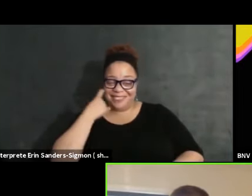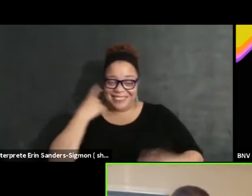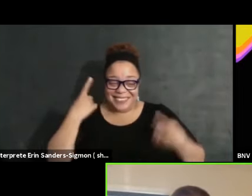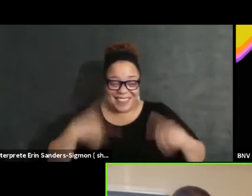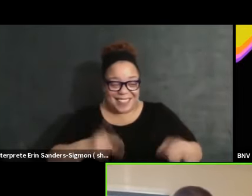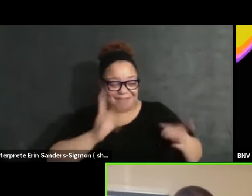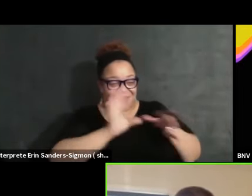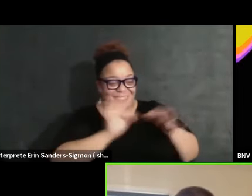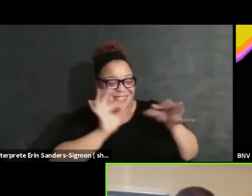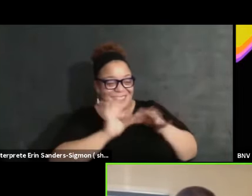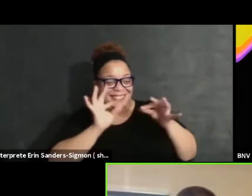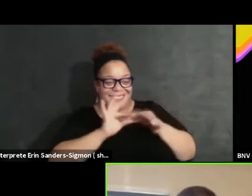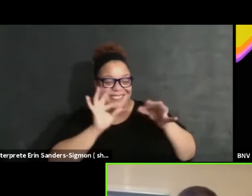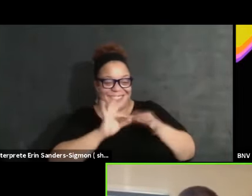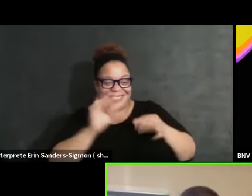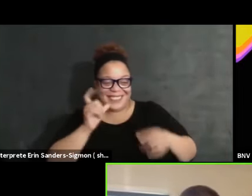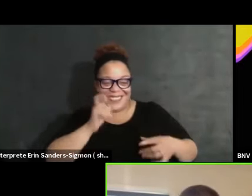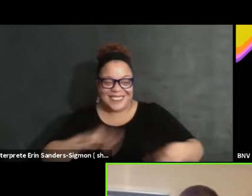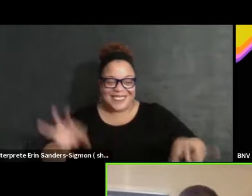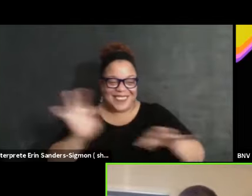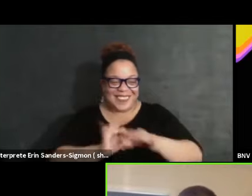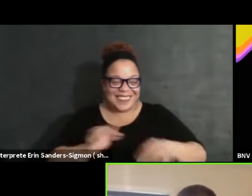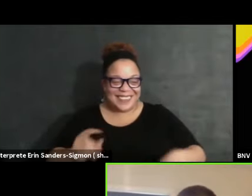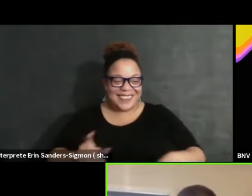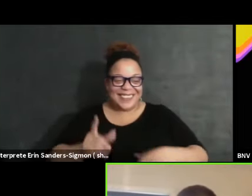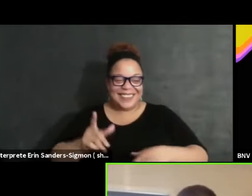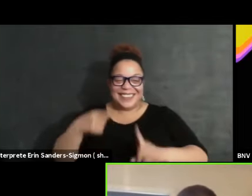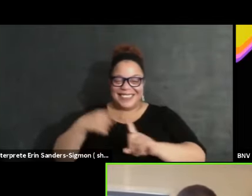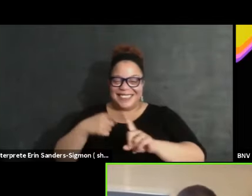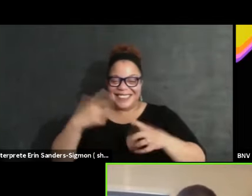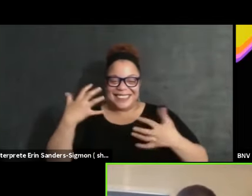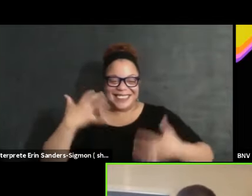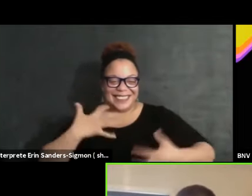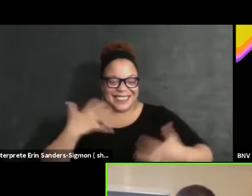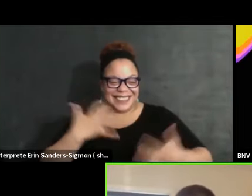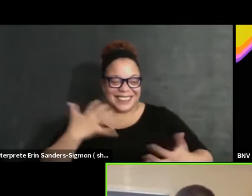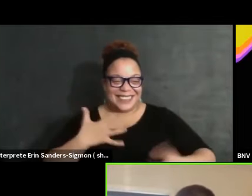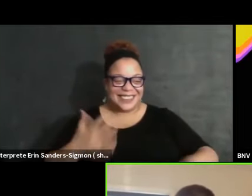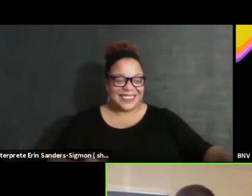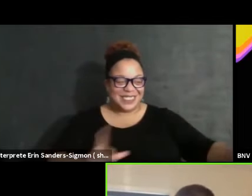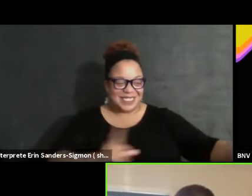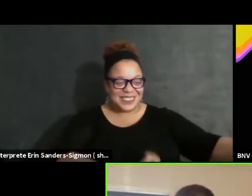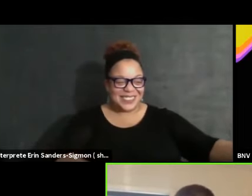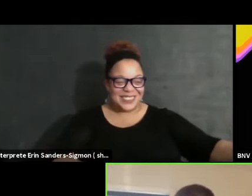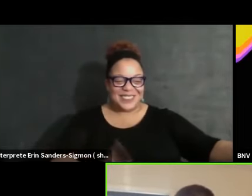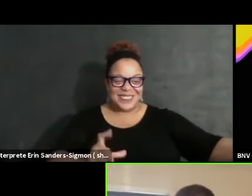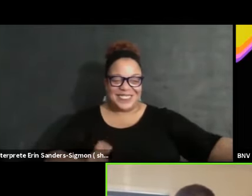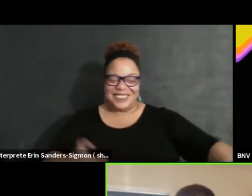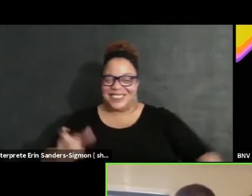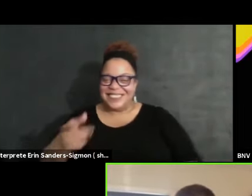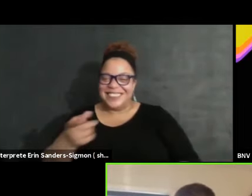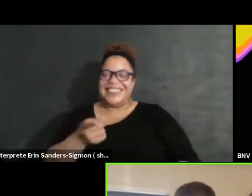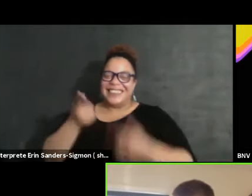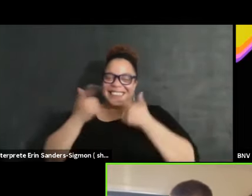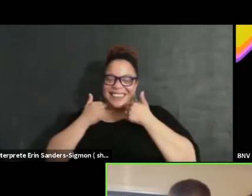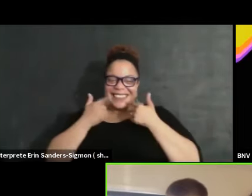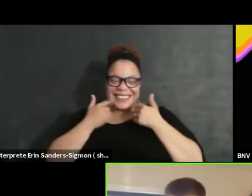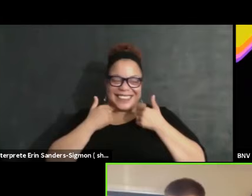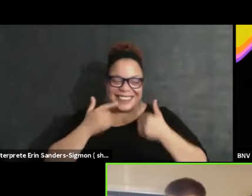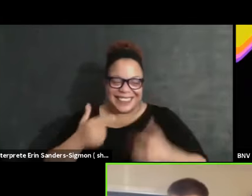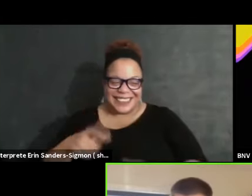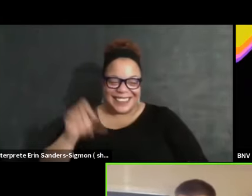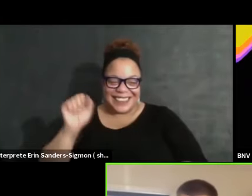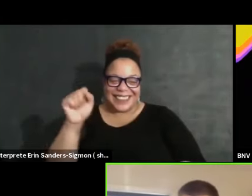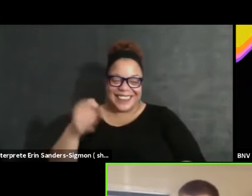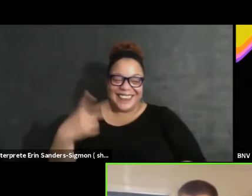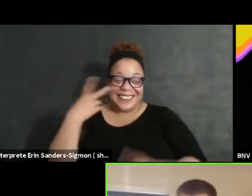all, this skill that you are cultivating of making the truth so beautiful that they have to